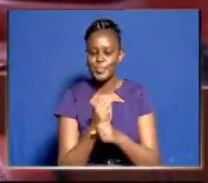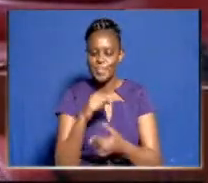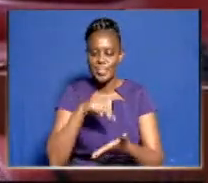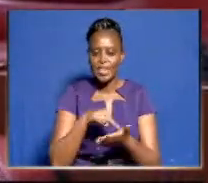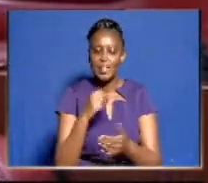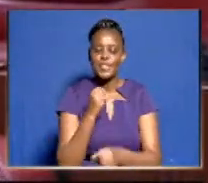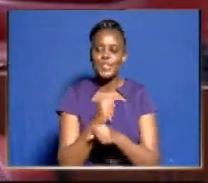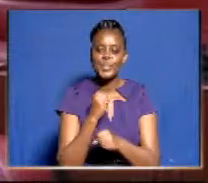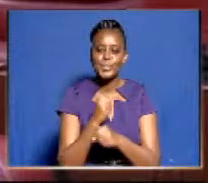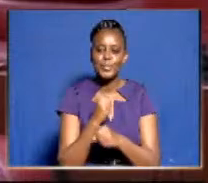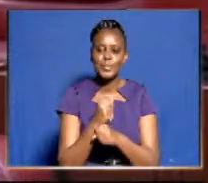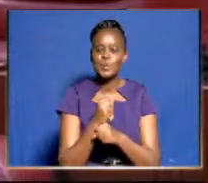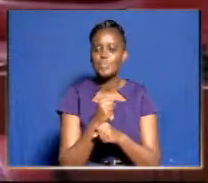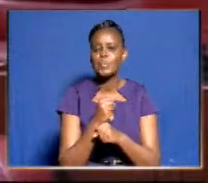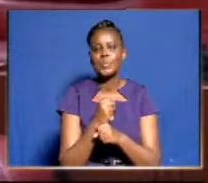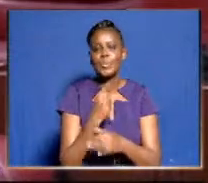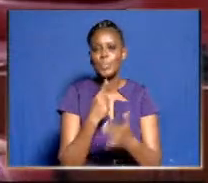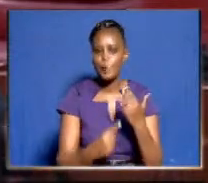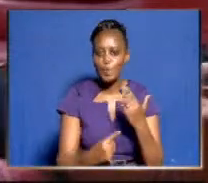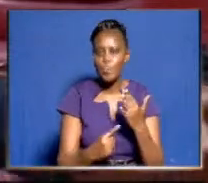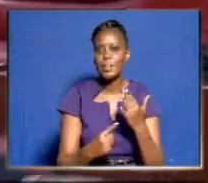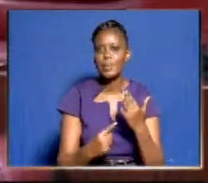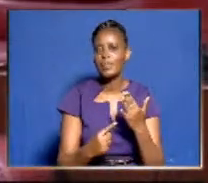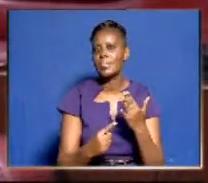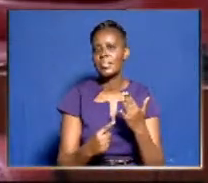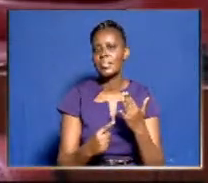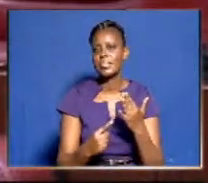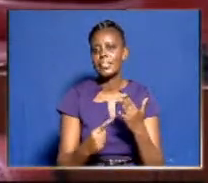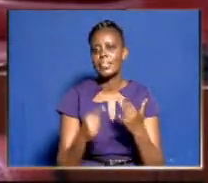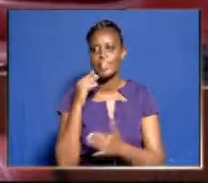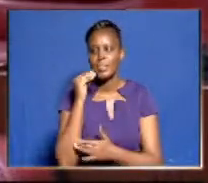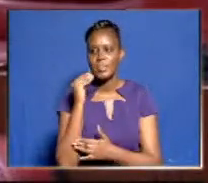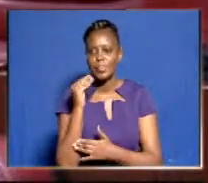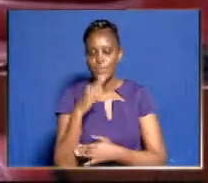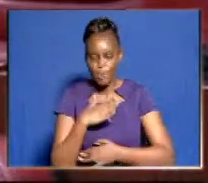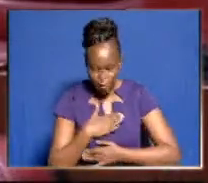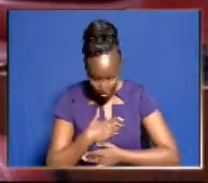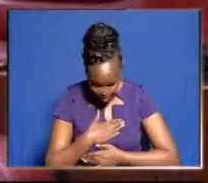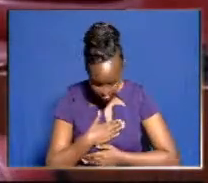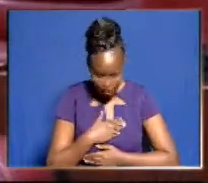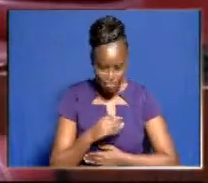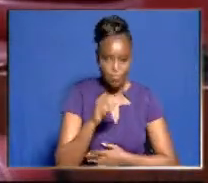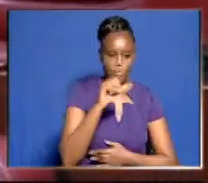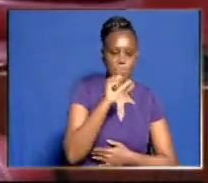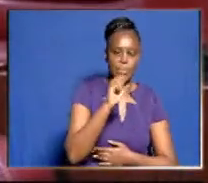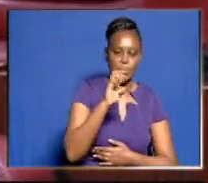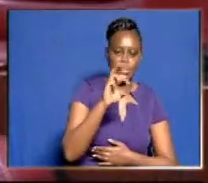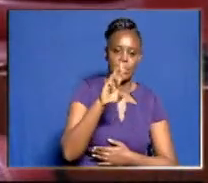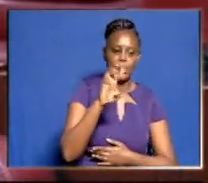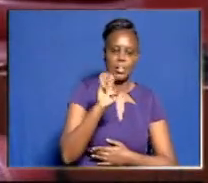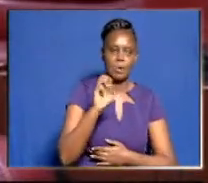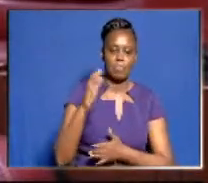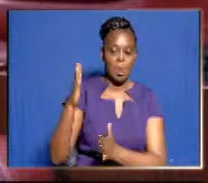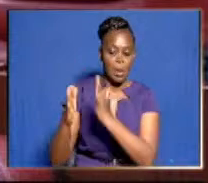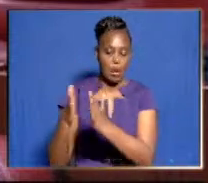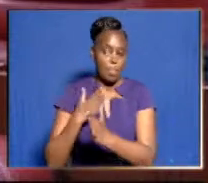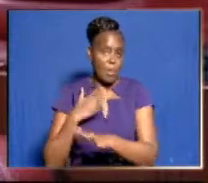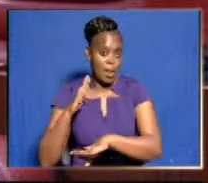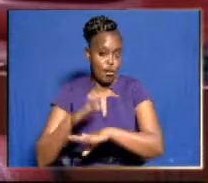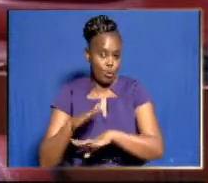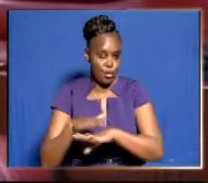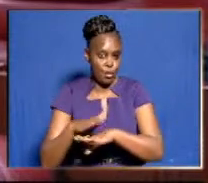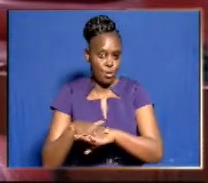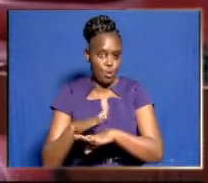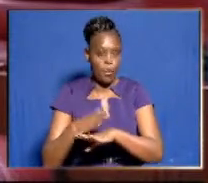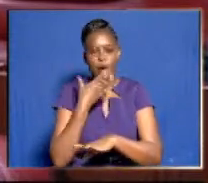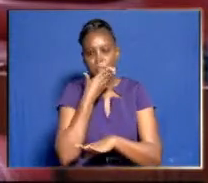do is raise quorum. So Honorable Serem, as a good neighbor of mine, who was also known to